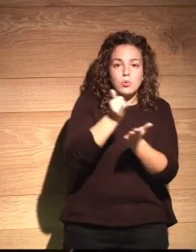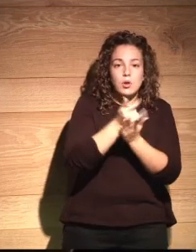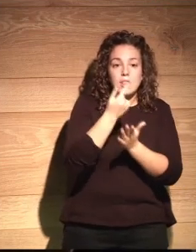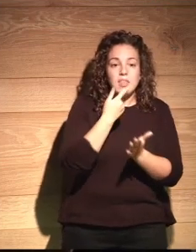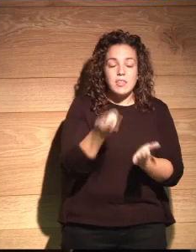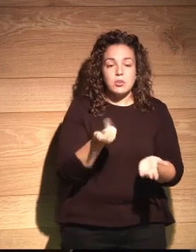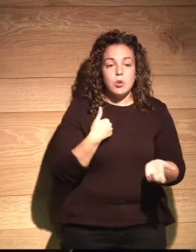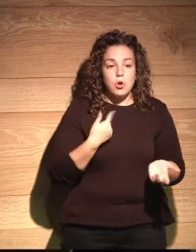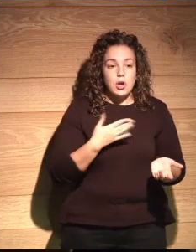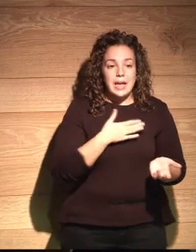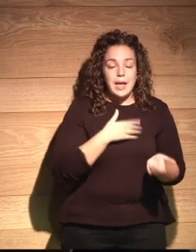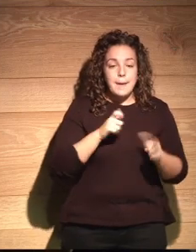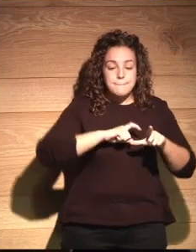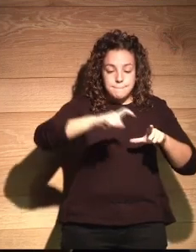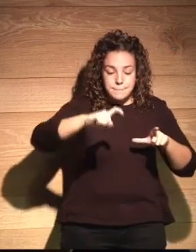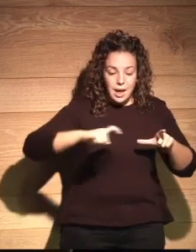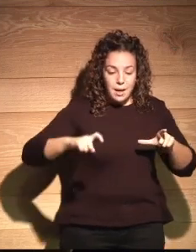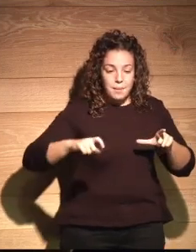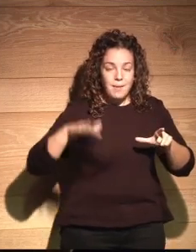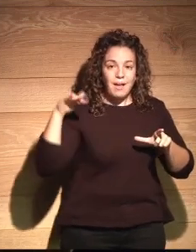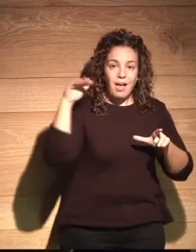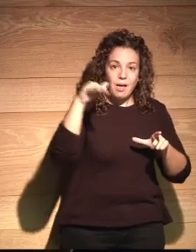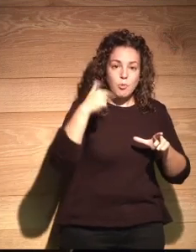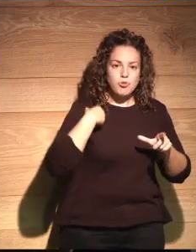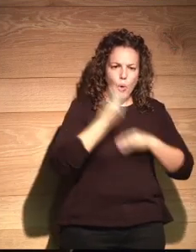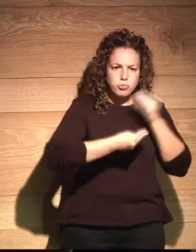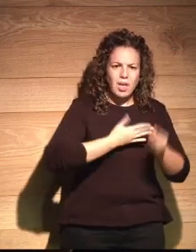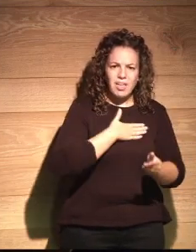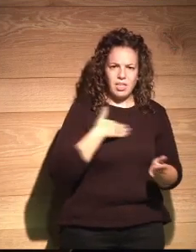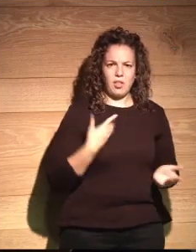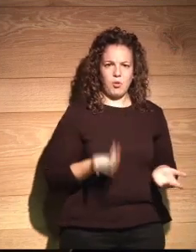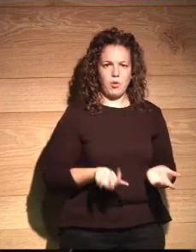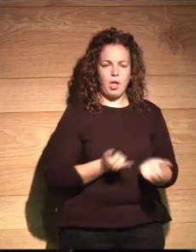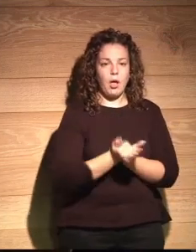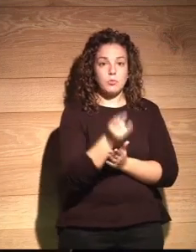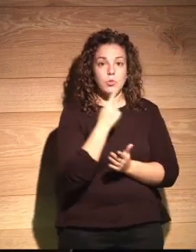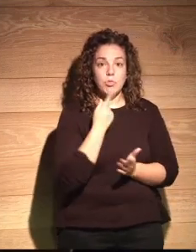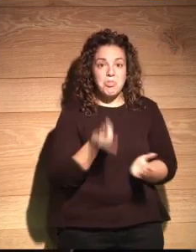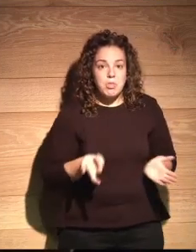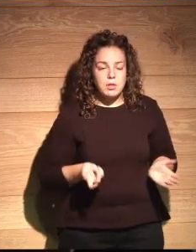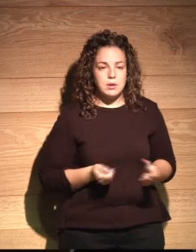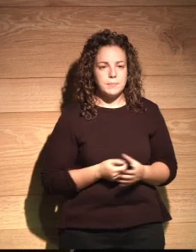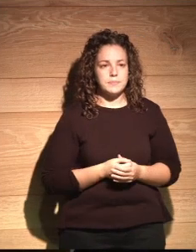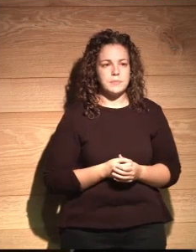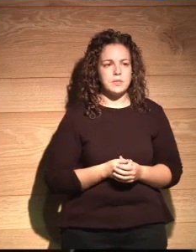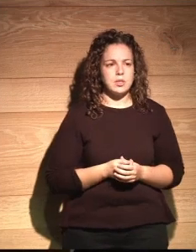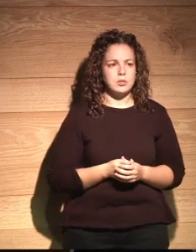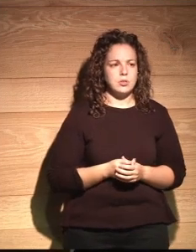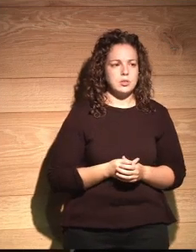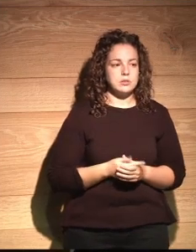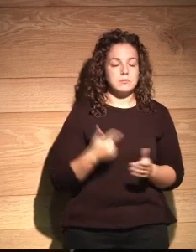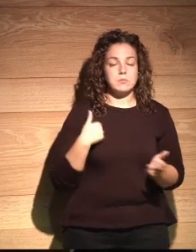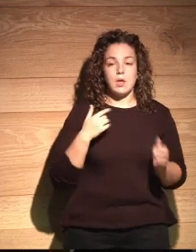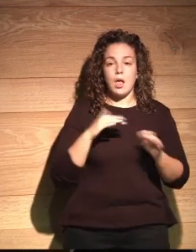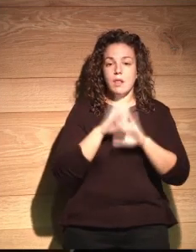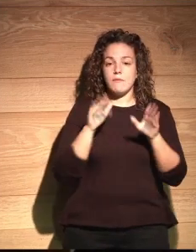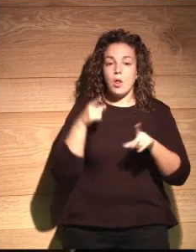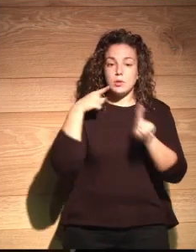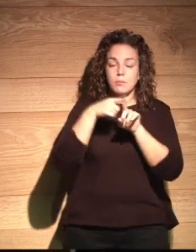itself as its own map, and I assure you, it does nearly as well. And what I'm saying here is actually this idea of the map that